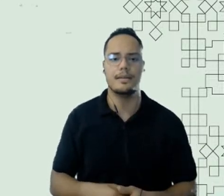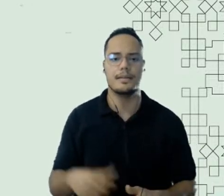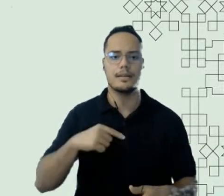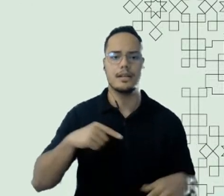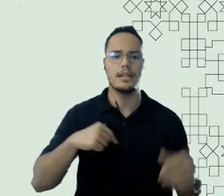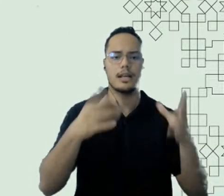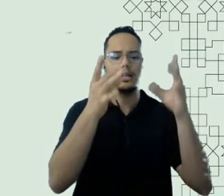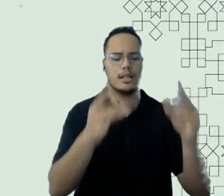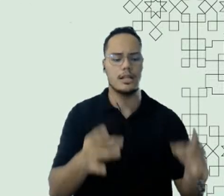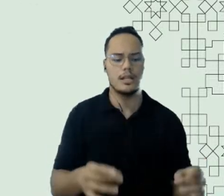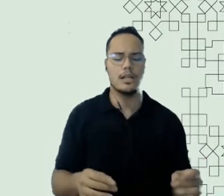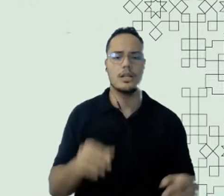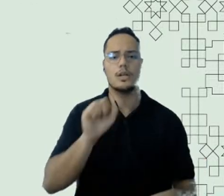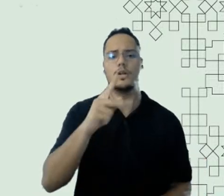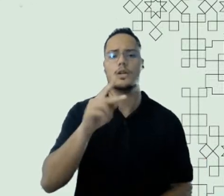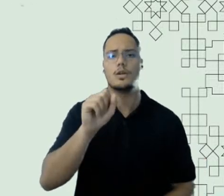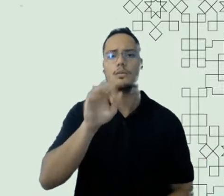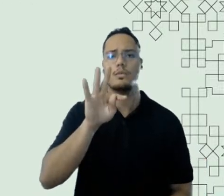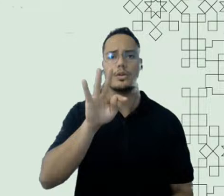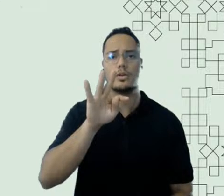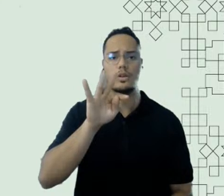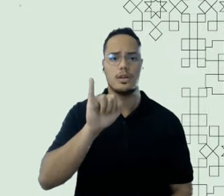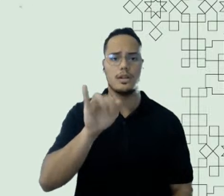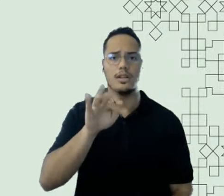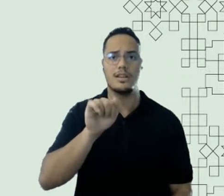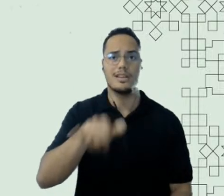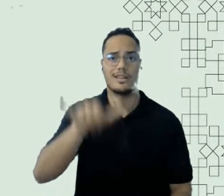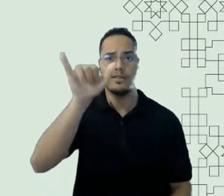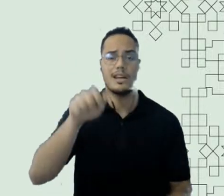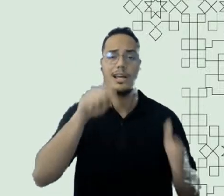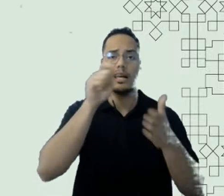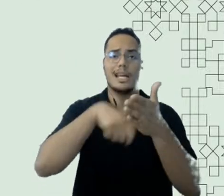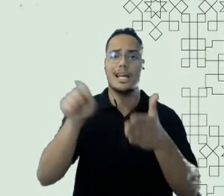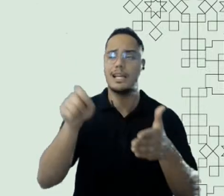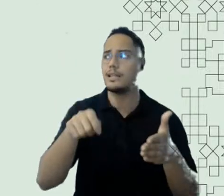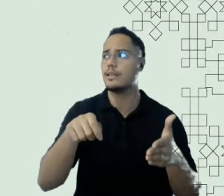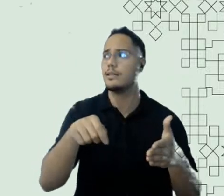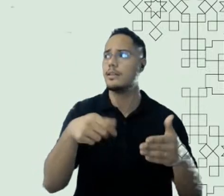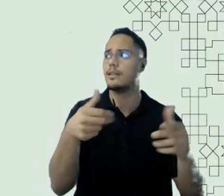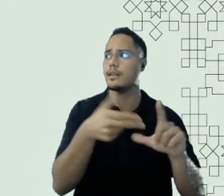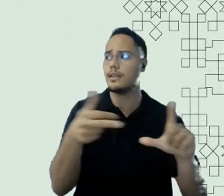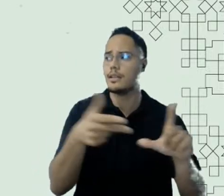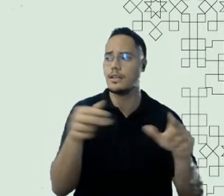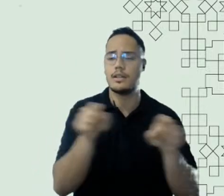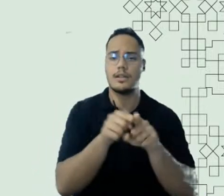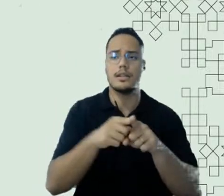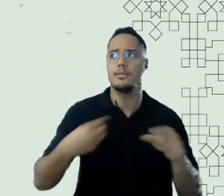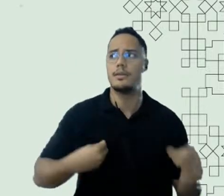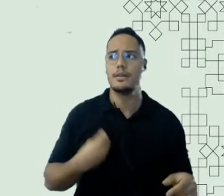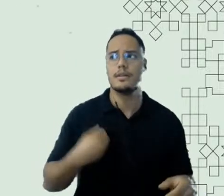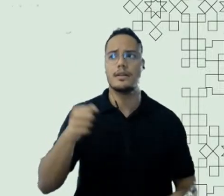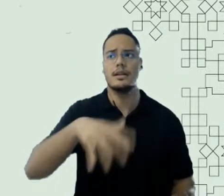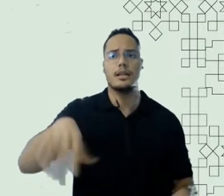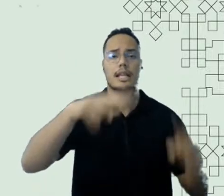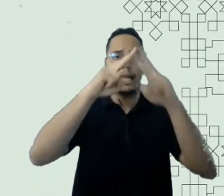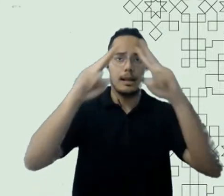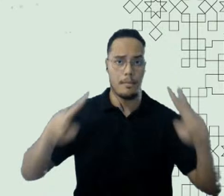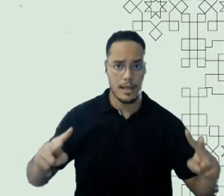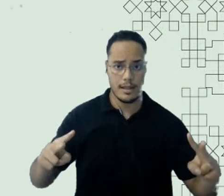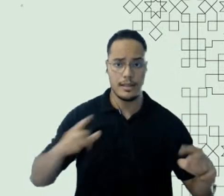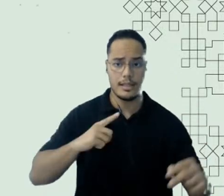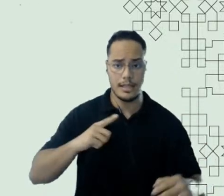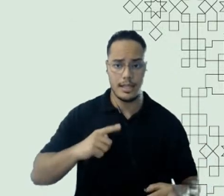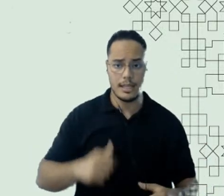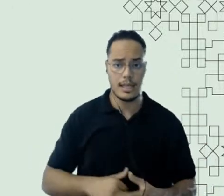in you live in Paris, for instance, and you have this subscription, but as soon as you're traveling for a